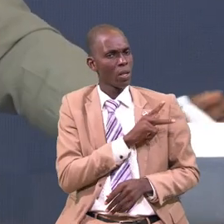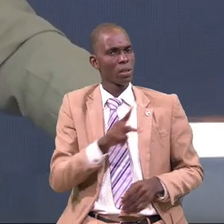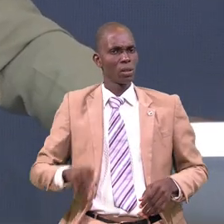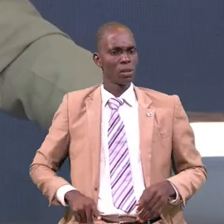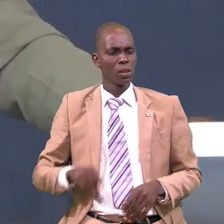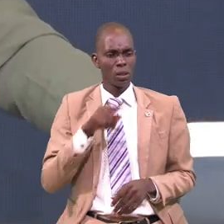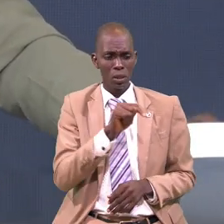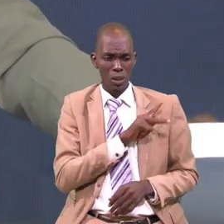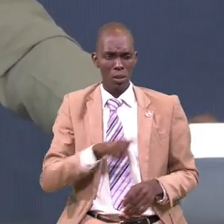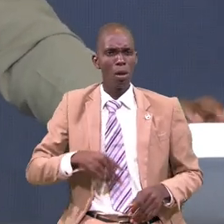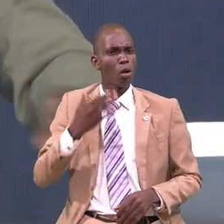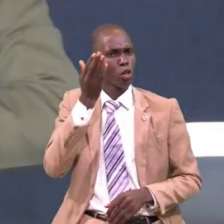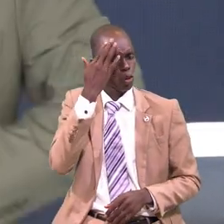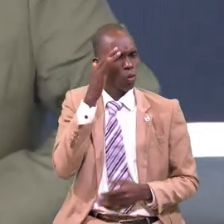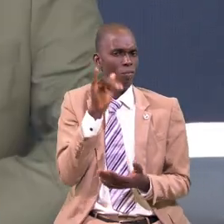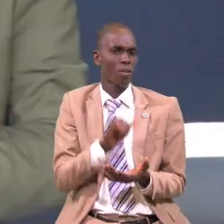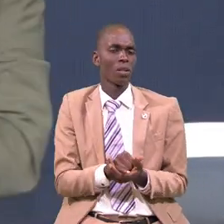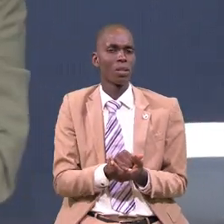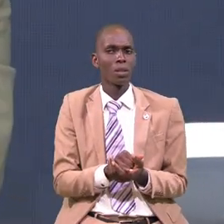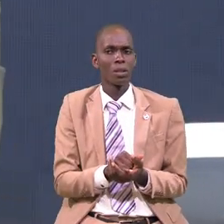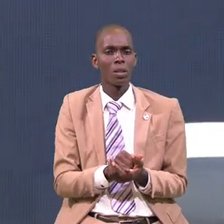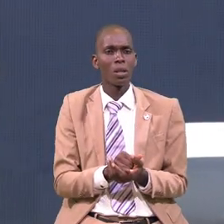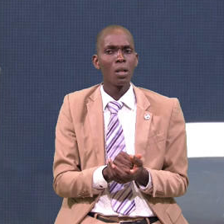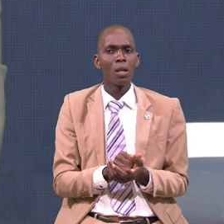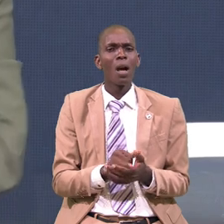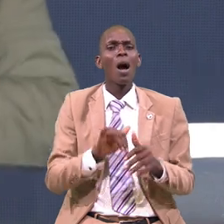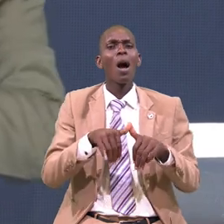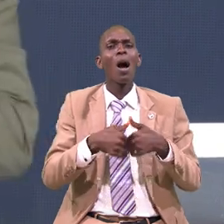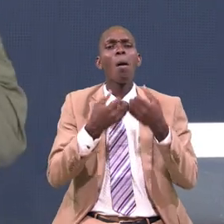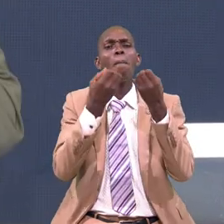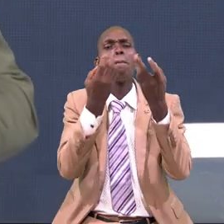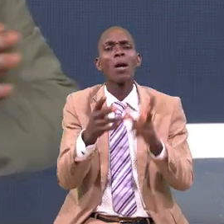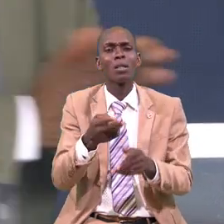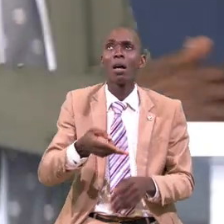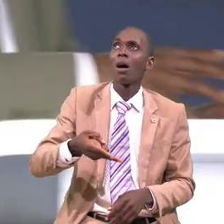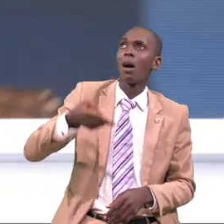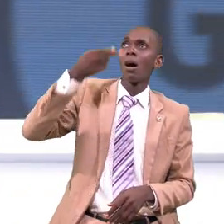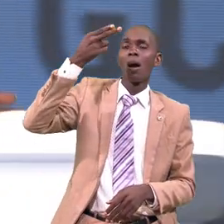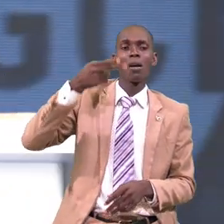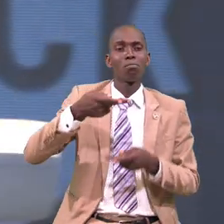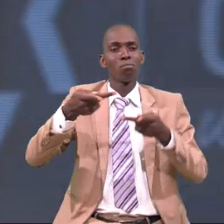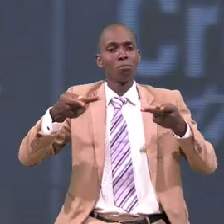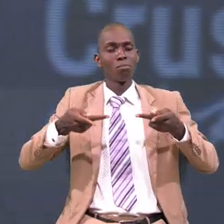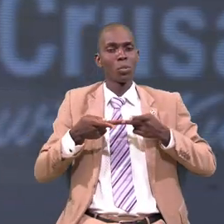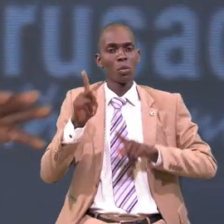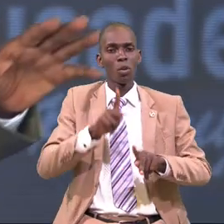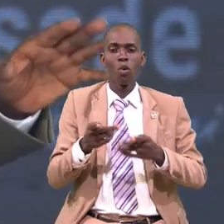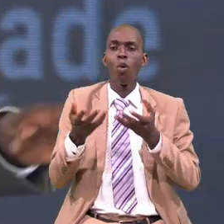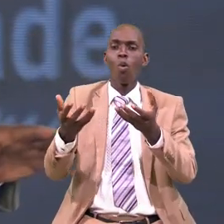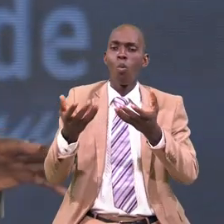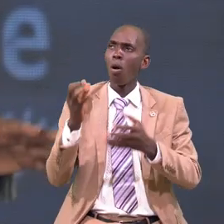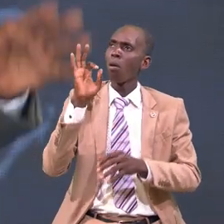realized that. How many highly placed people today want the preacher to come and preach their